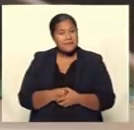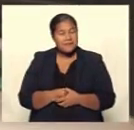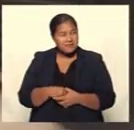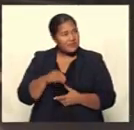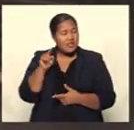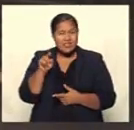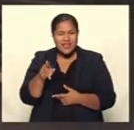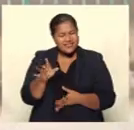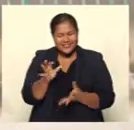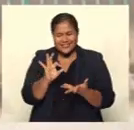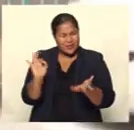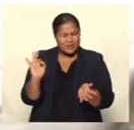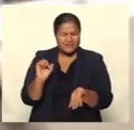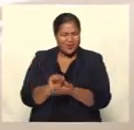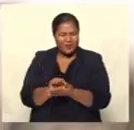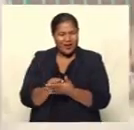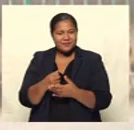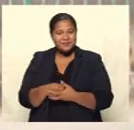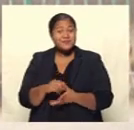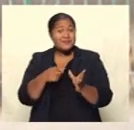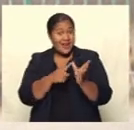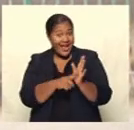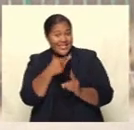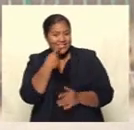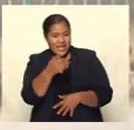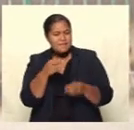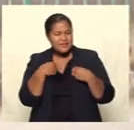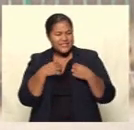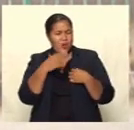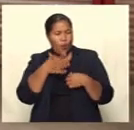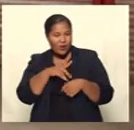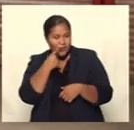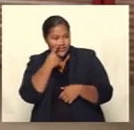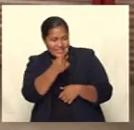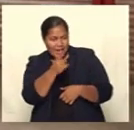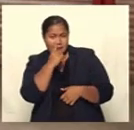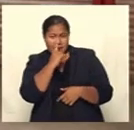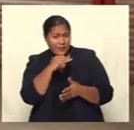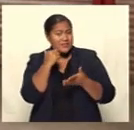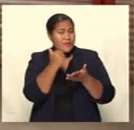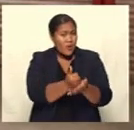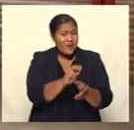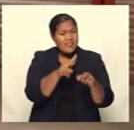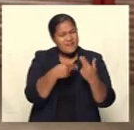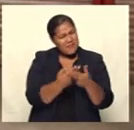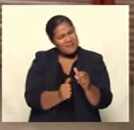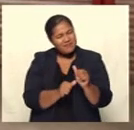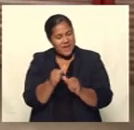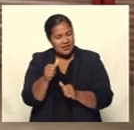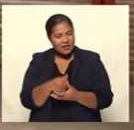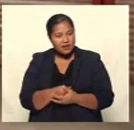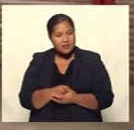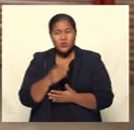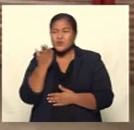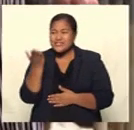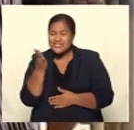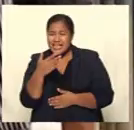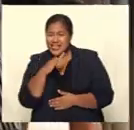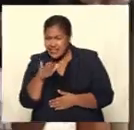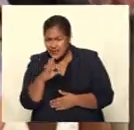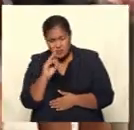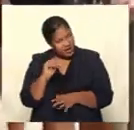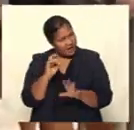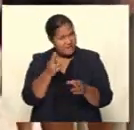so irresponsible. Ali says businesses want to see people supporting their families better, urging them to make